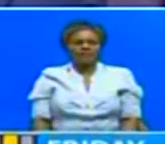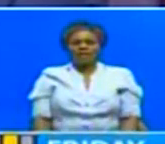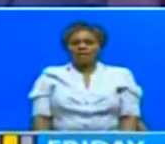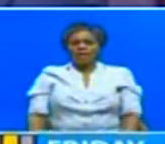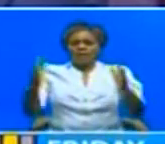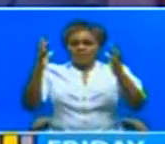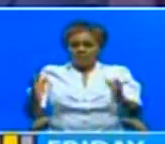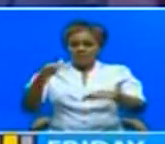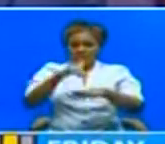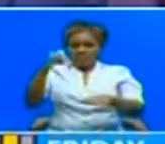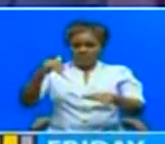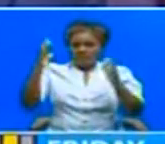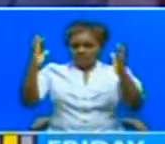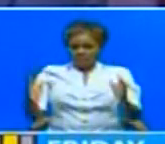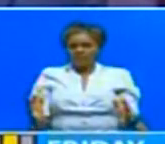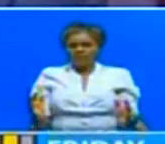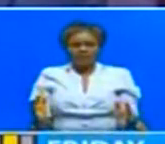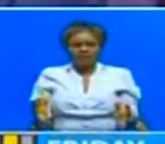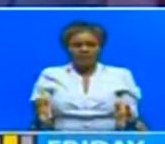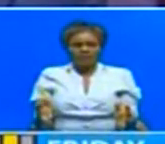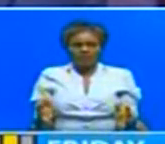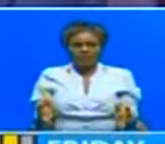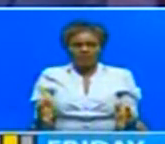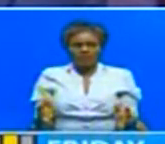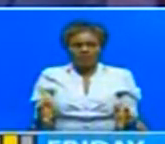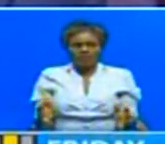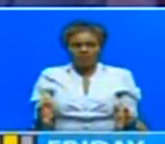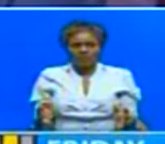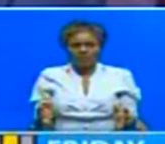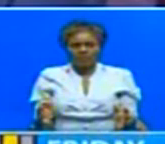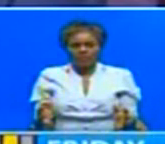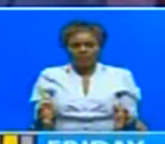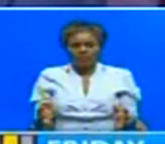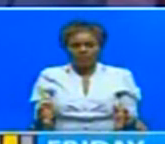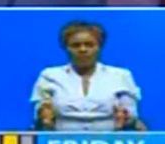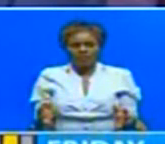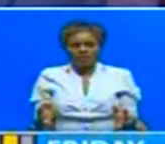blow. The big blow to I think,